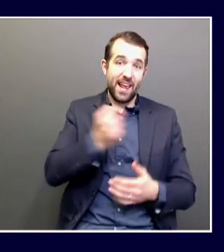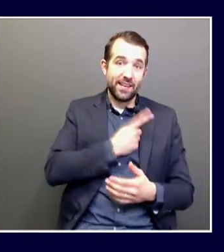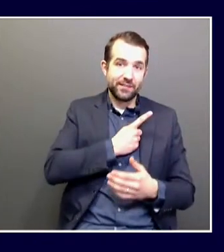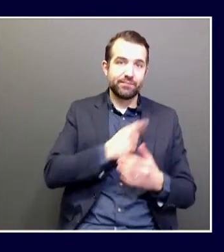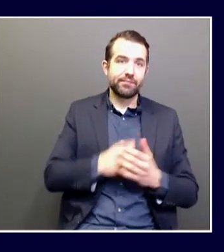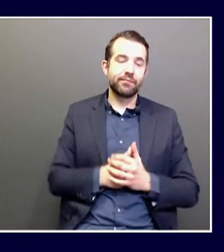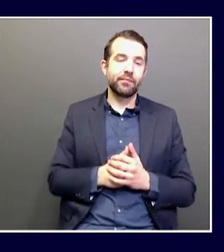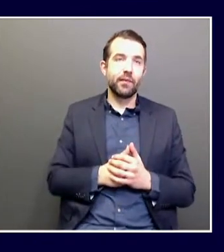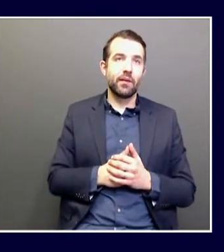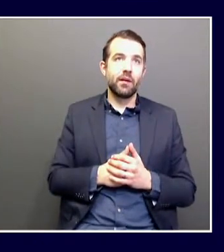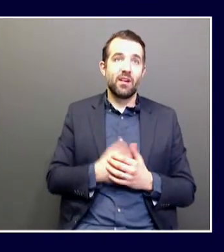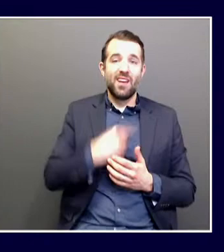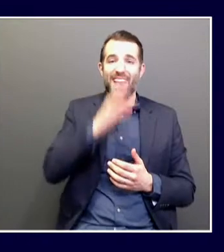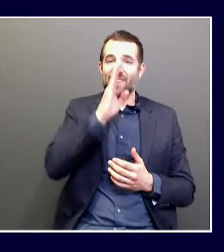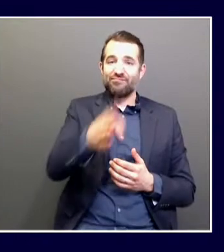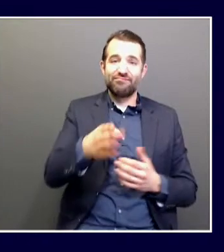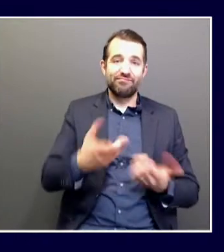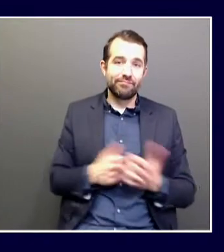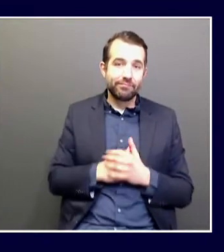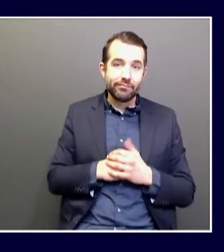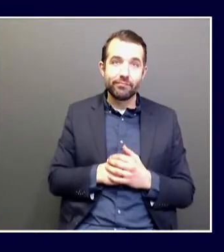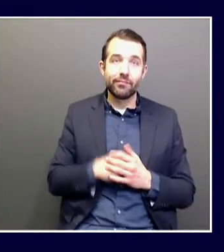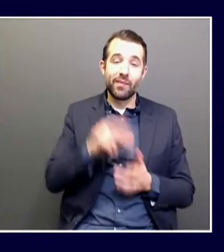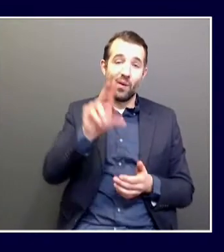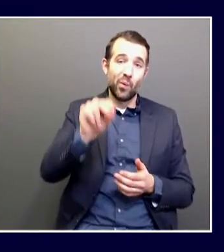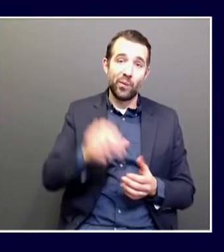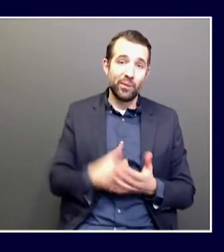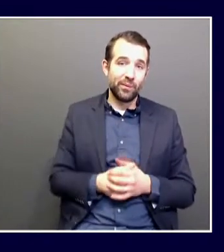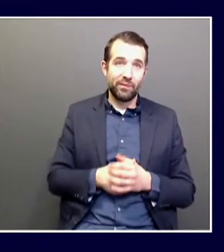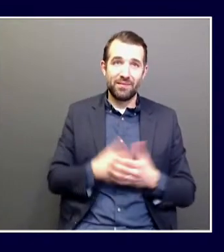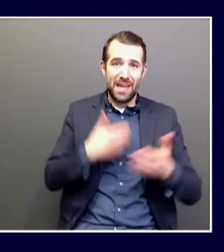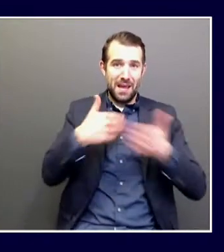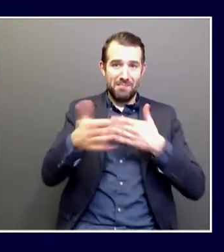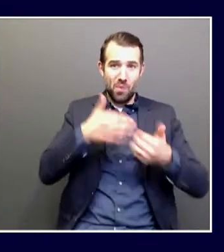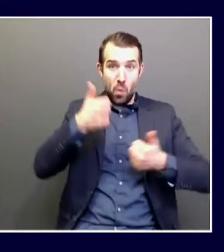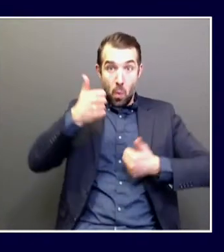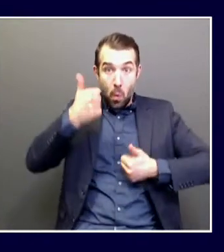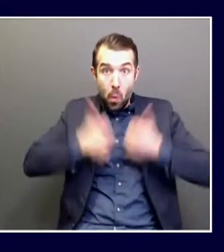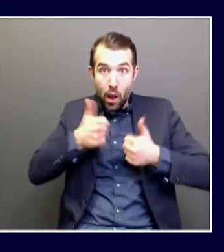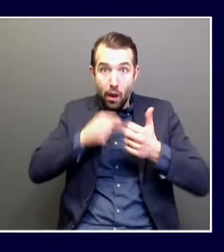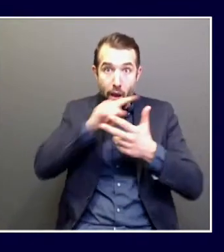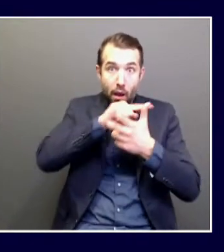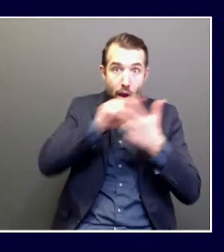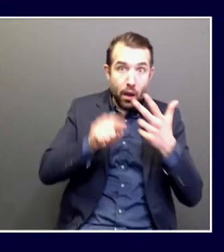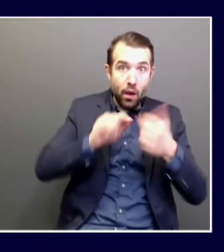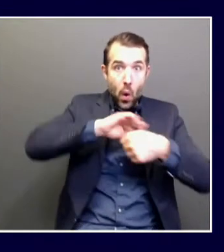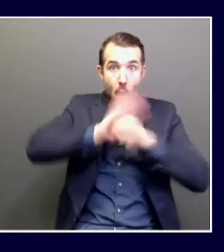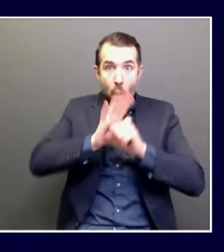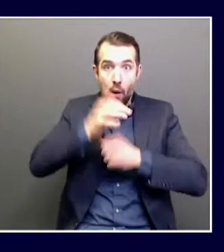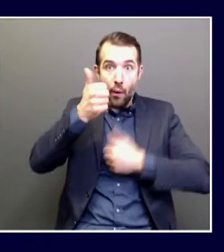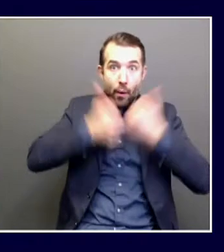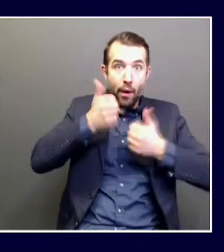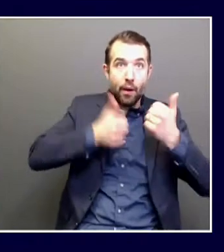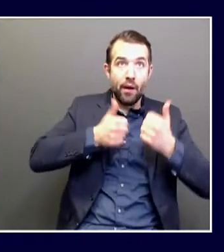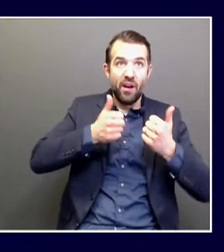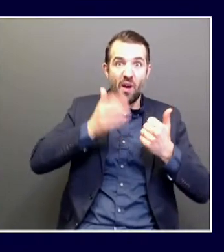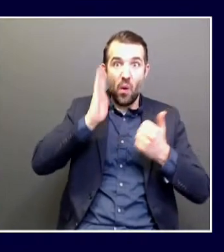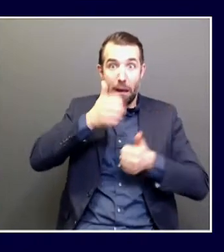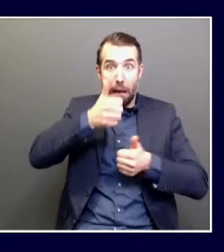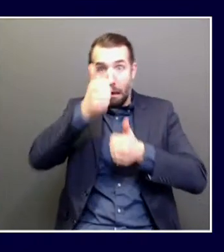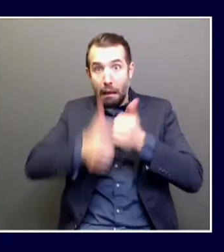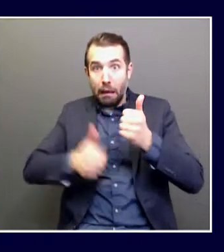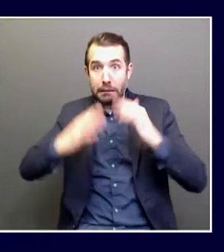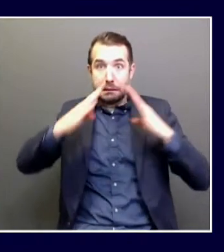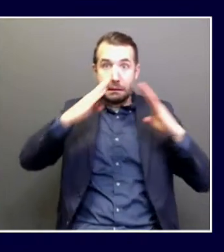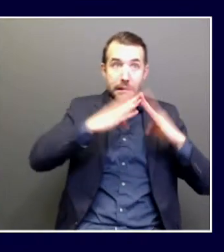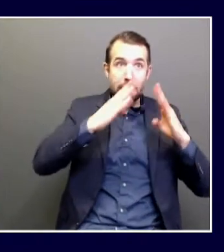but I don't mean to be. The answer to your questions is no. We do not envision doing a zip code by zip code variant map. That's because given what we